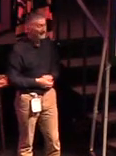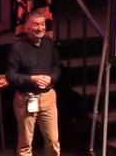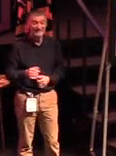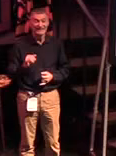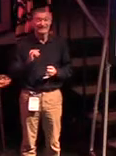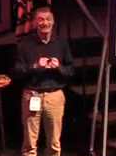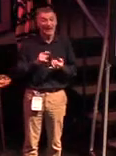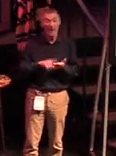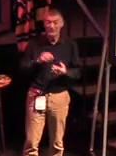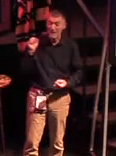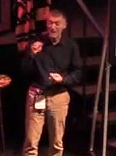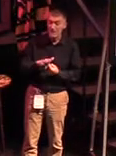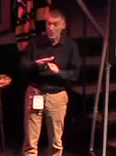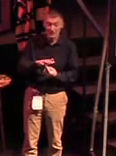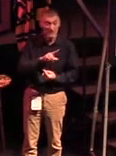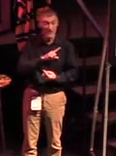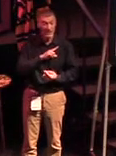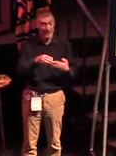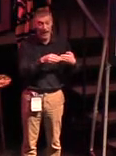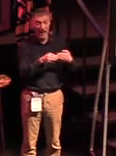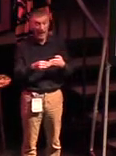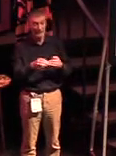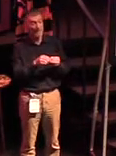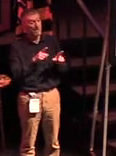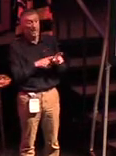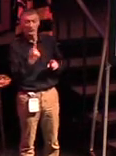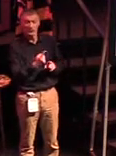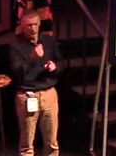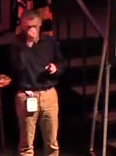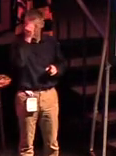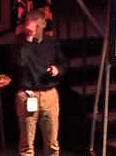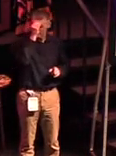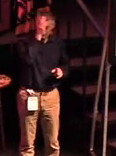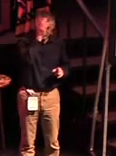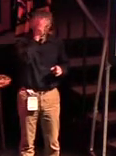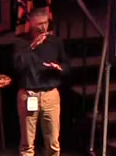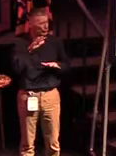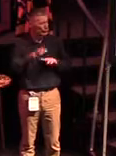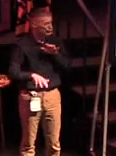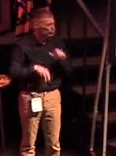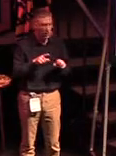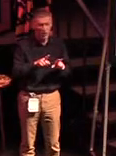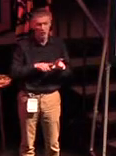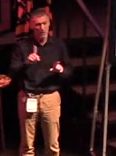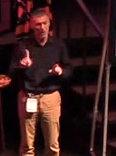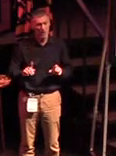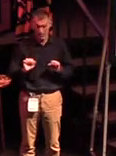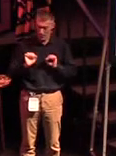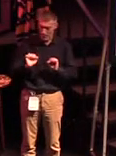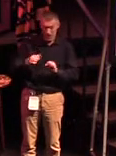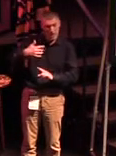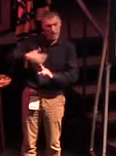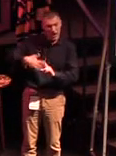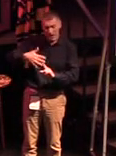is important because it is led by someone who distinctly understands the struggle of young people who come from backgrounds that